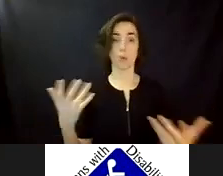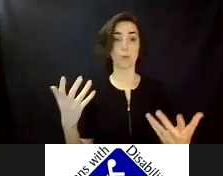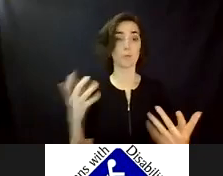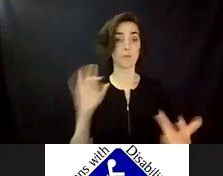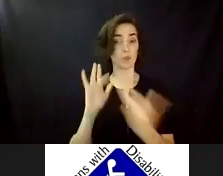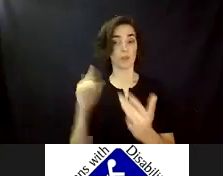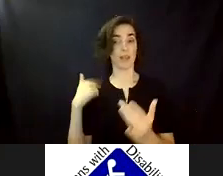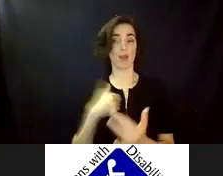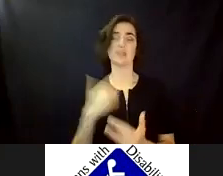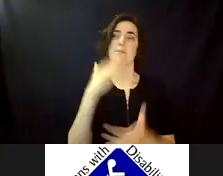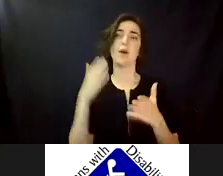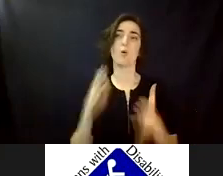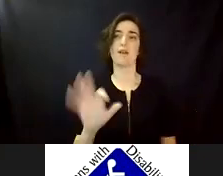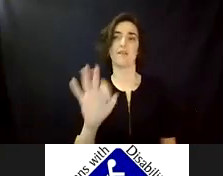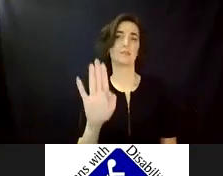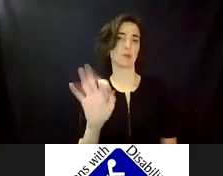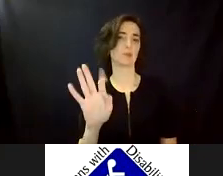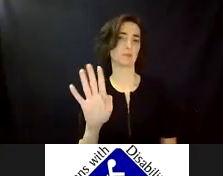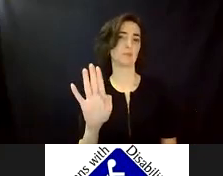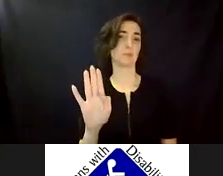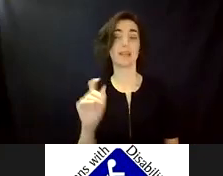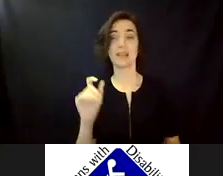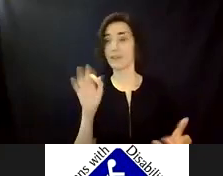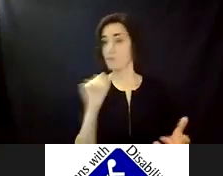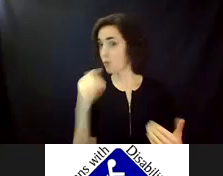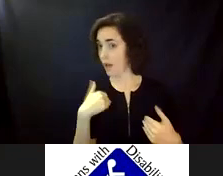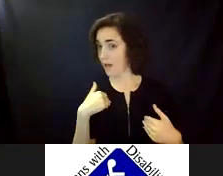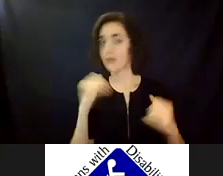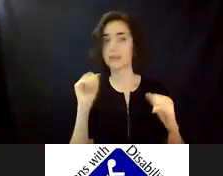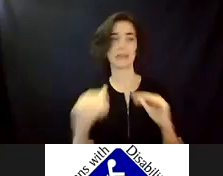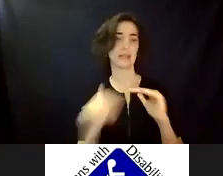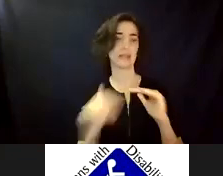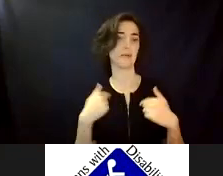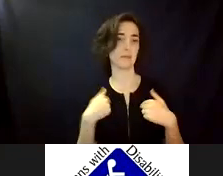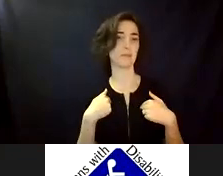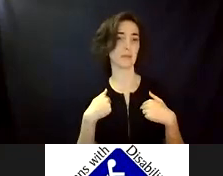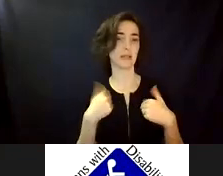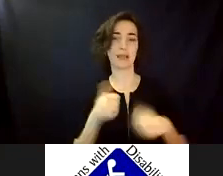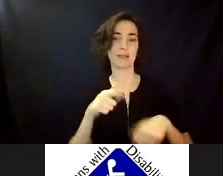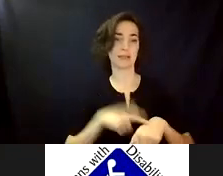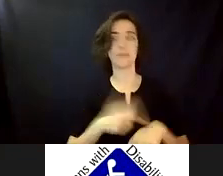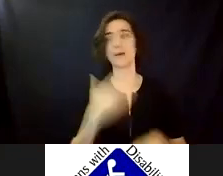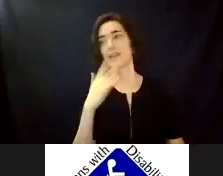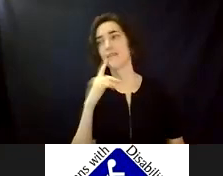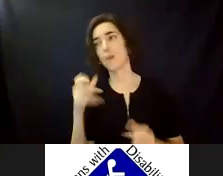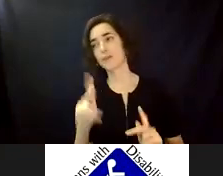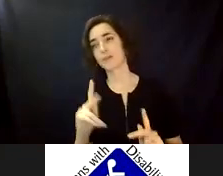probably the best place to look, and if you don't have that, you can email me at any time. Thank you for the